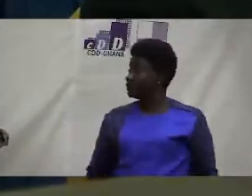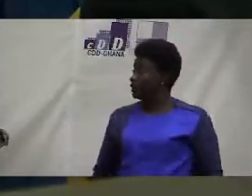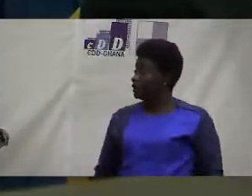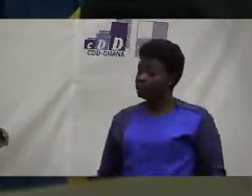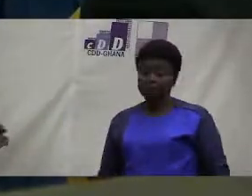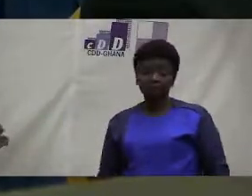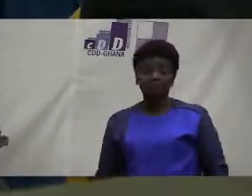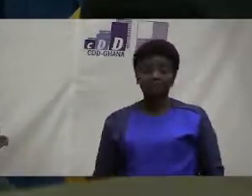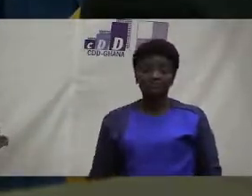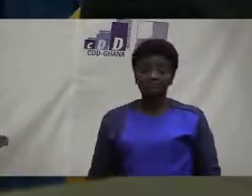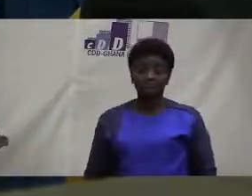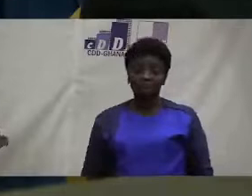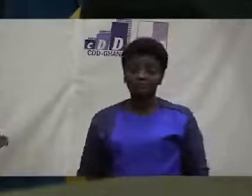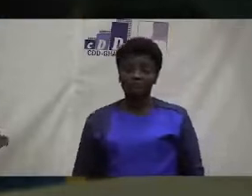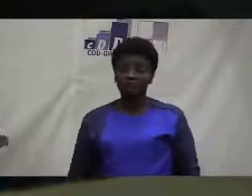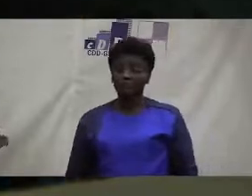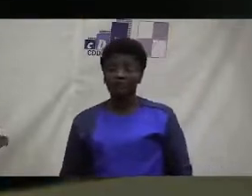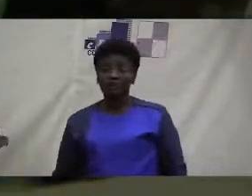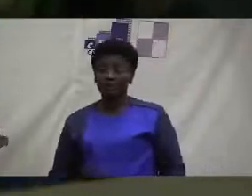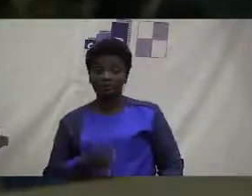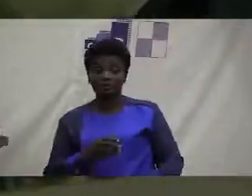the microphone?